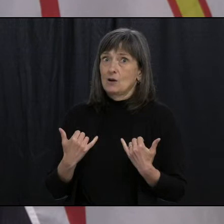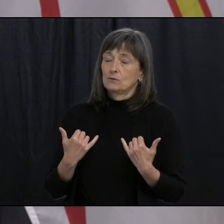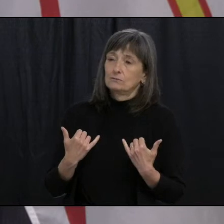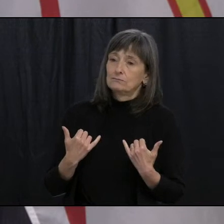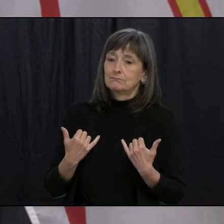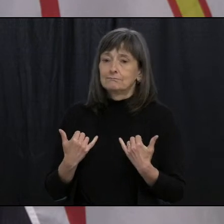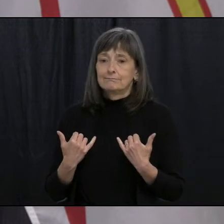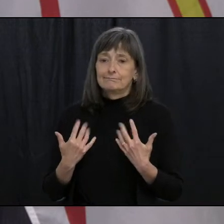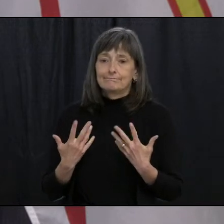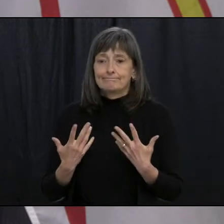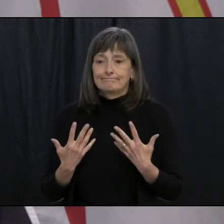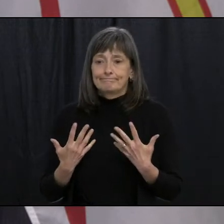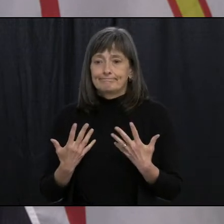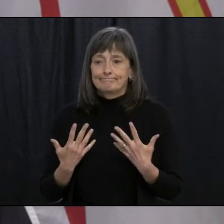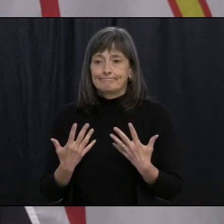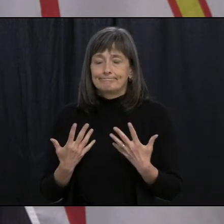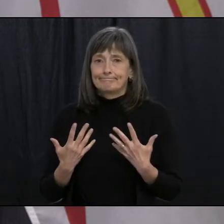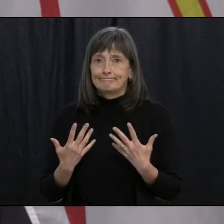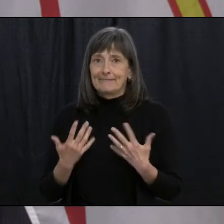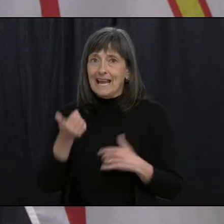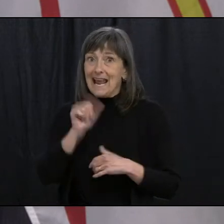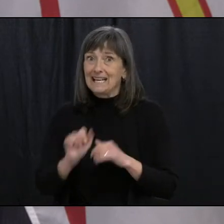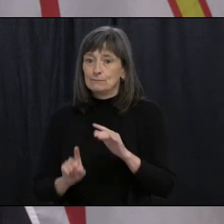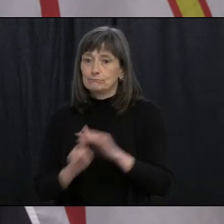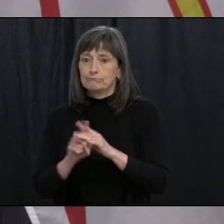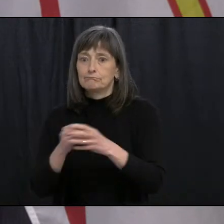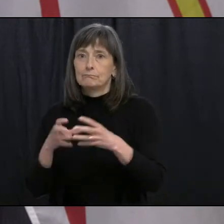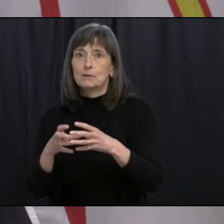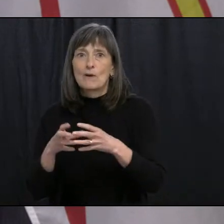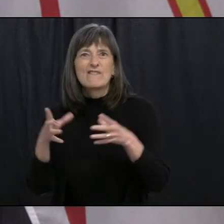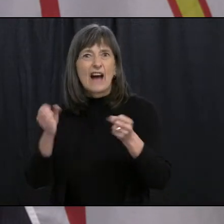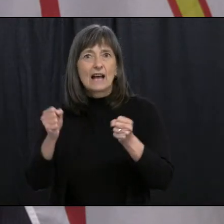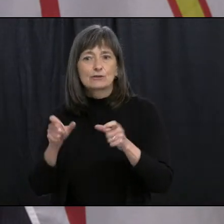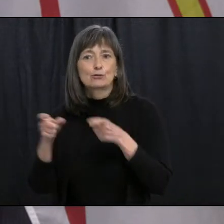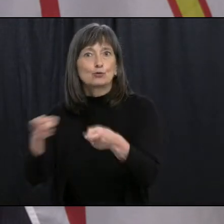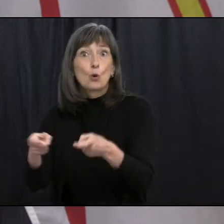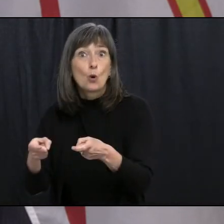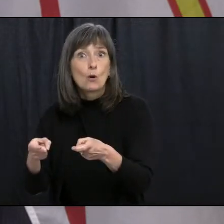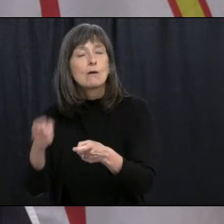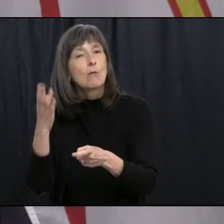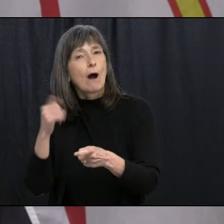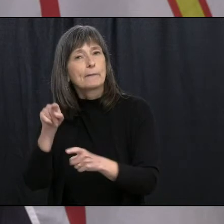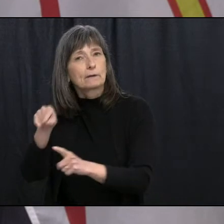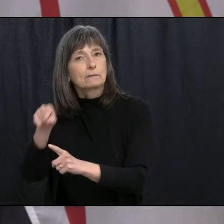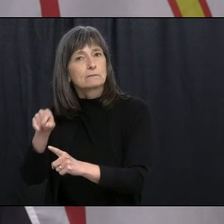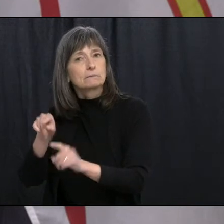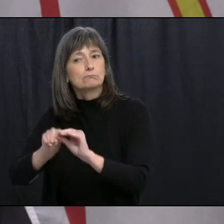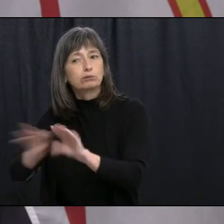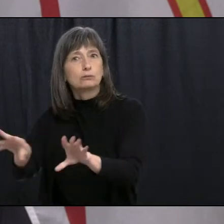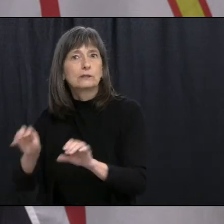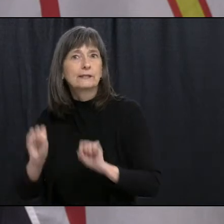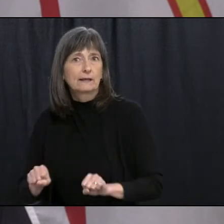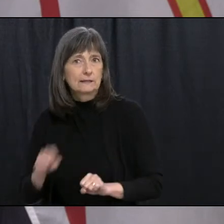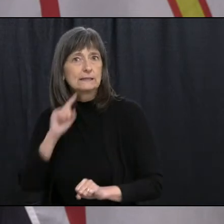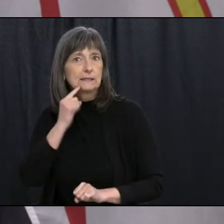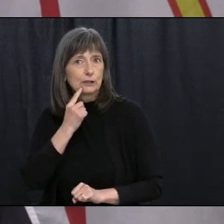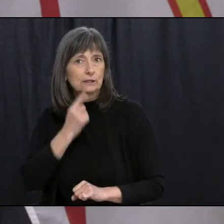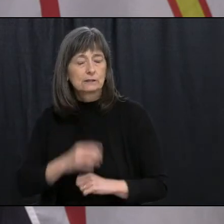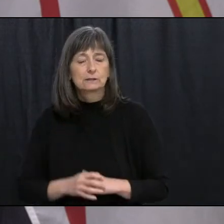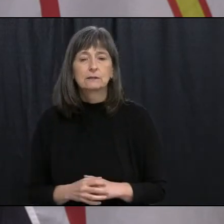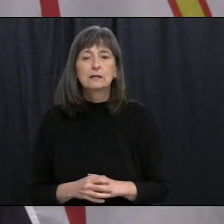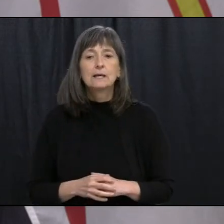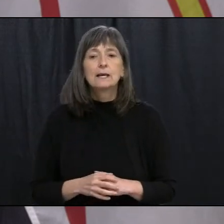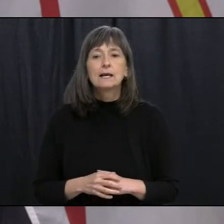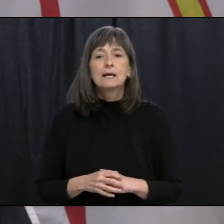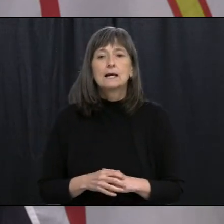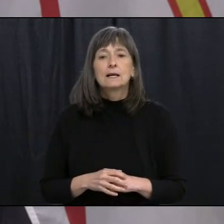kind of stamp down on any outbreaks of this variant that we can. The actual difference, the Kappa variant, we